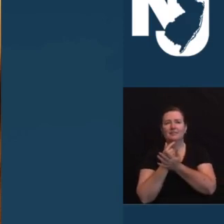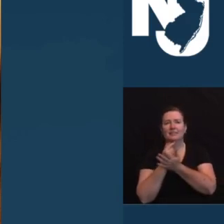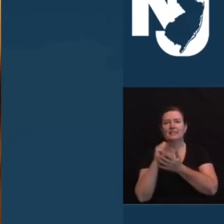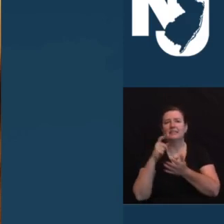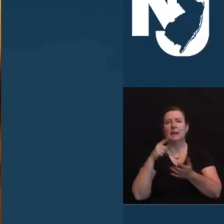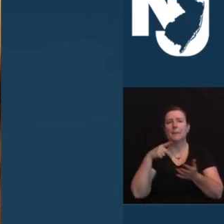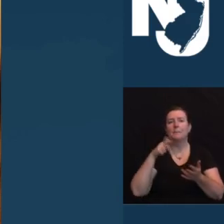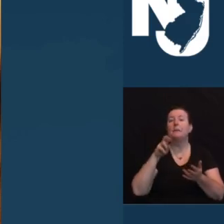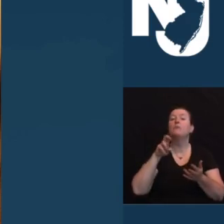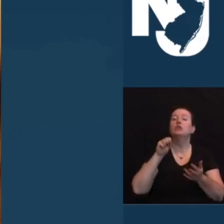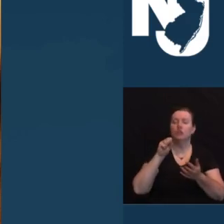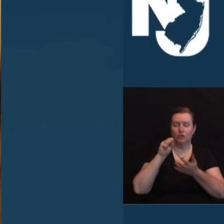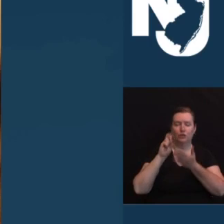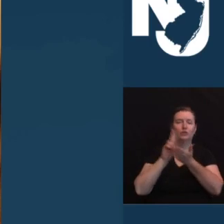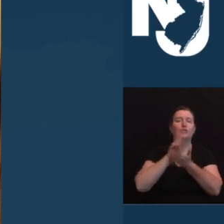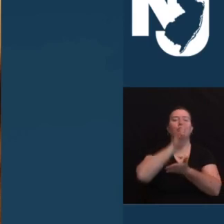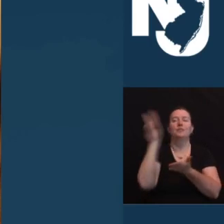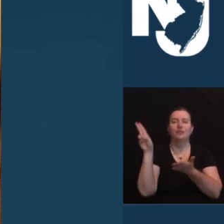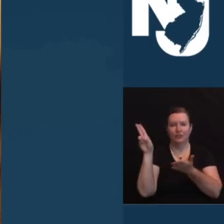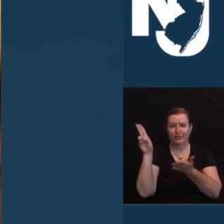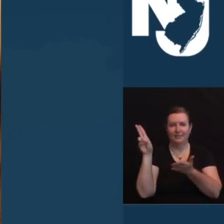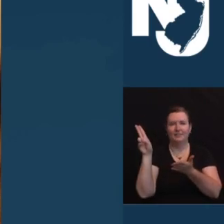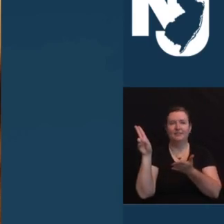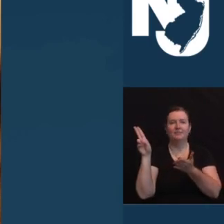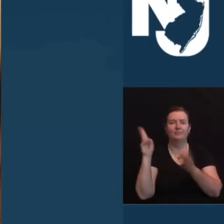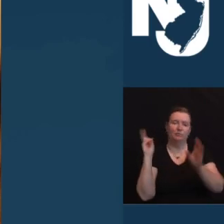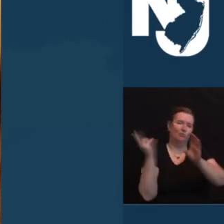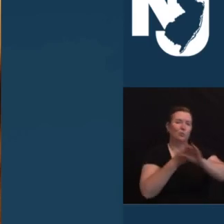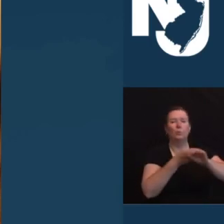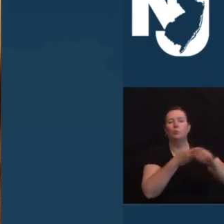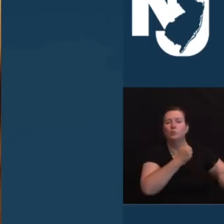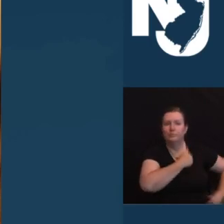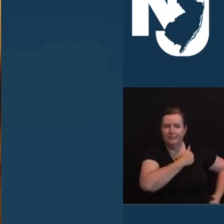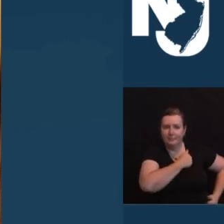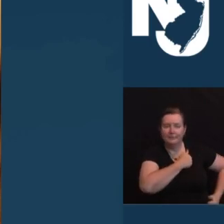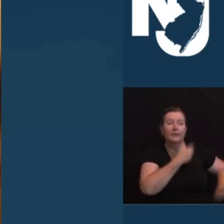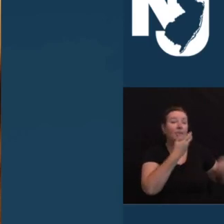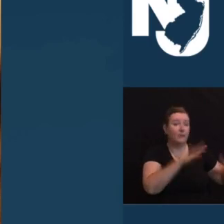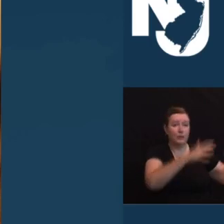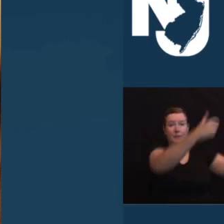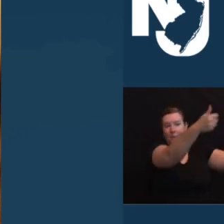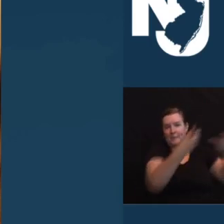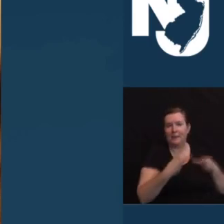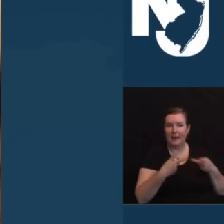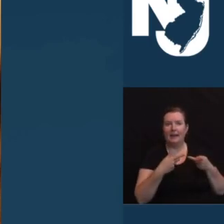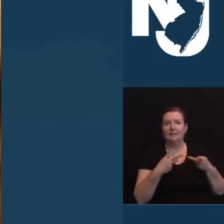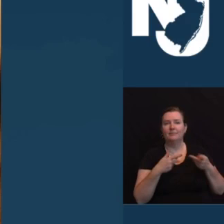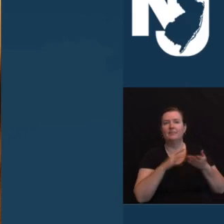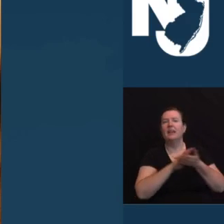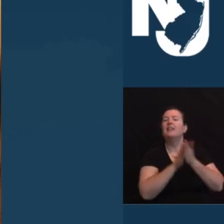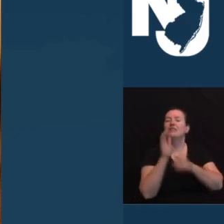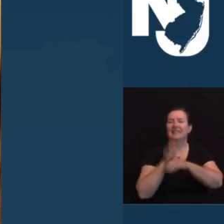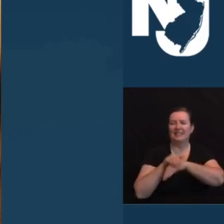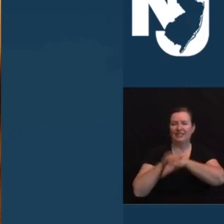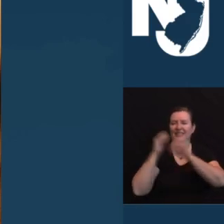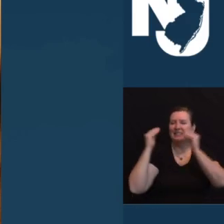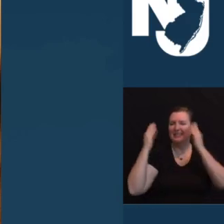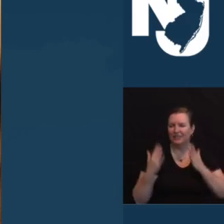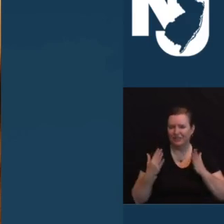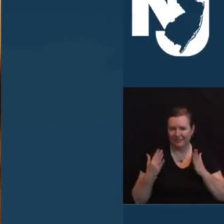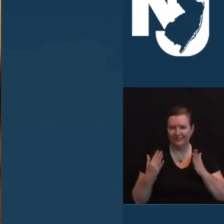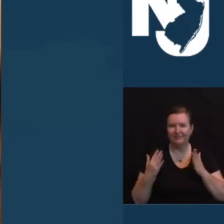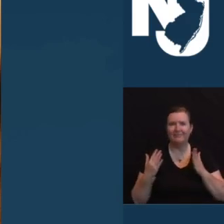returned home to New Jersey to begin a career in education as an English teacher at Hasbrook Heights High School. In a few short years, however, he would